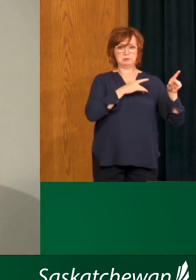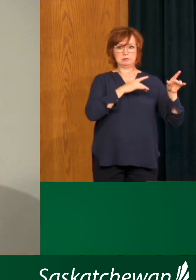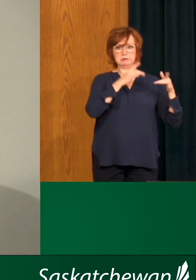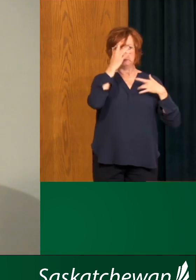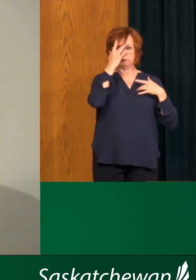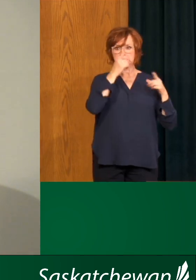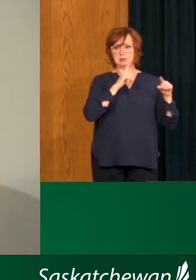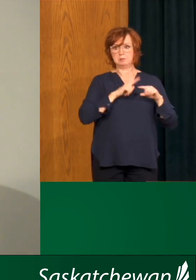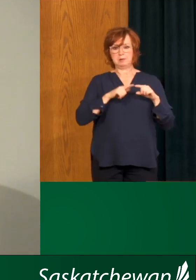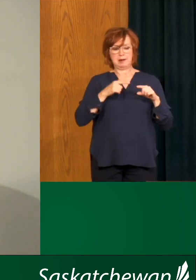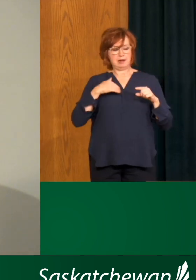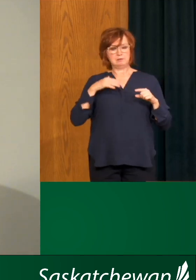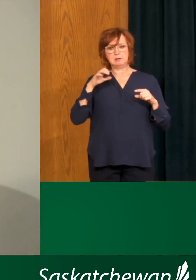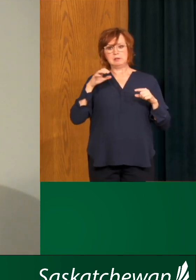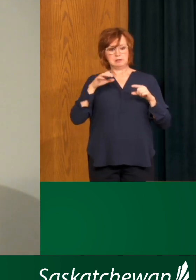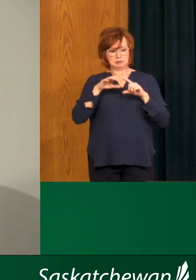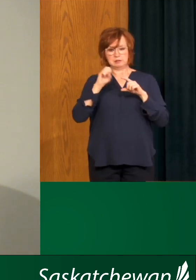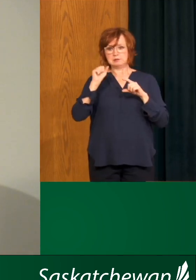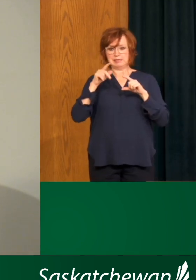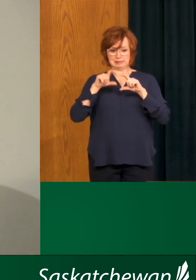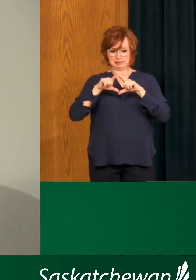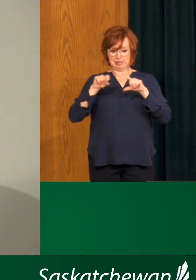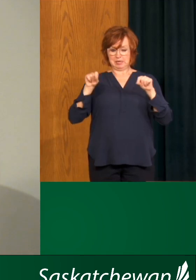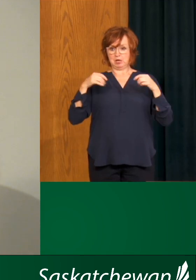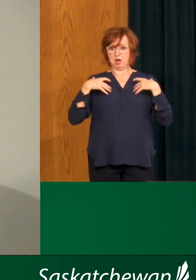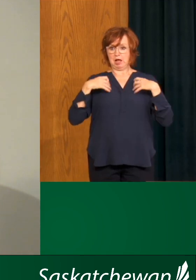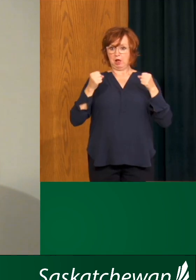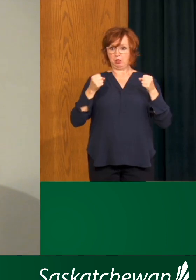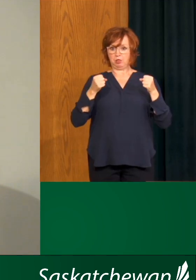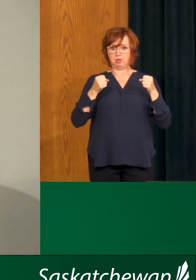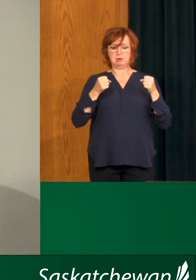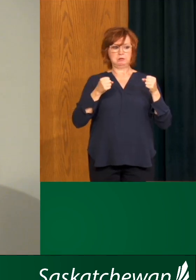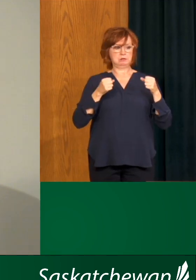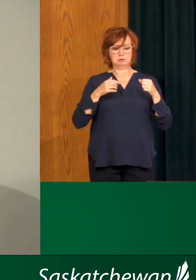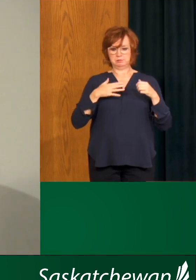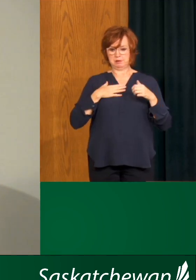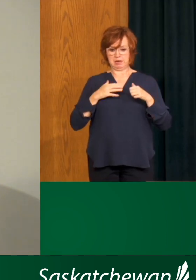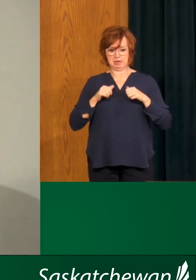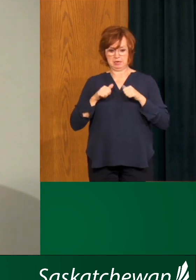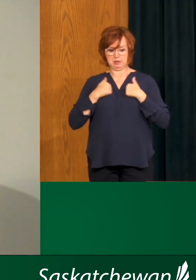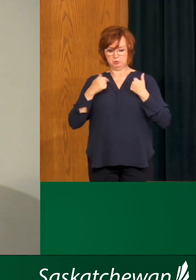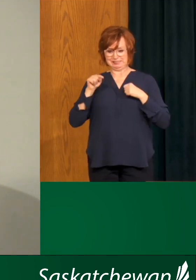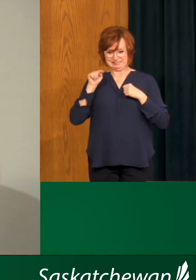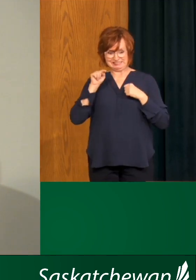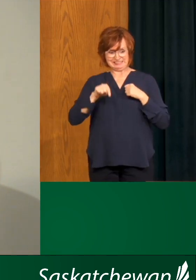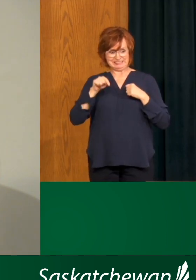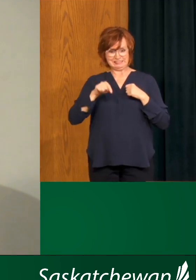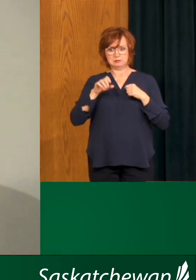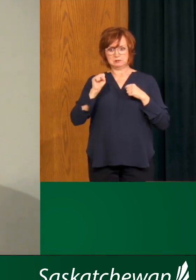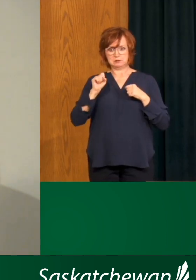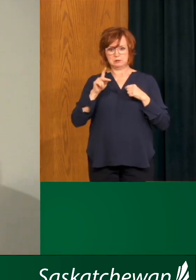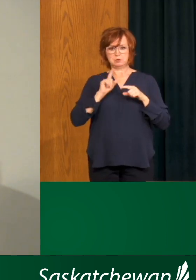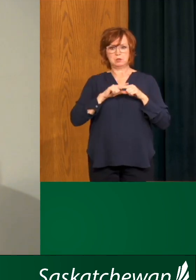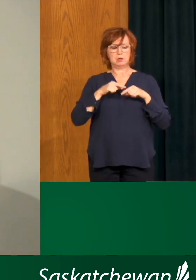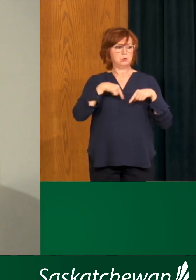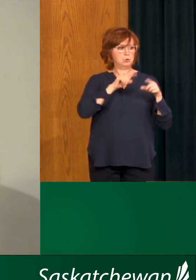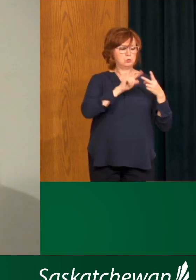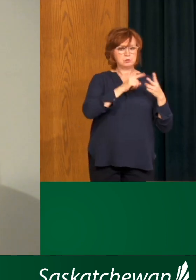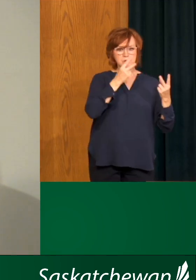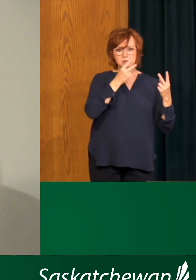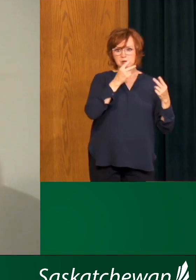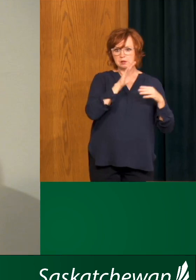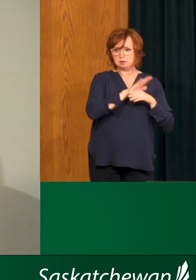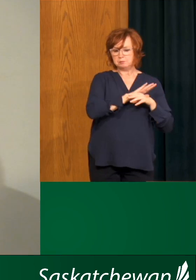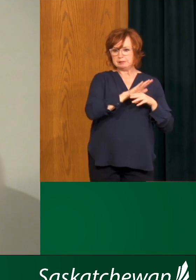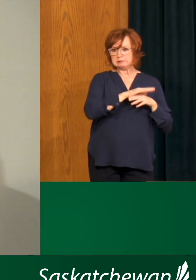have a Saskatchewan health card number or permanent address here and was visiting someone or on business travel. So